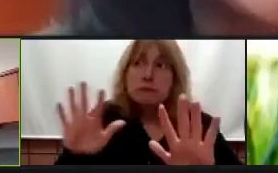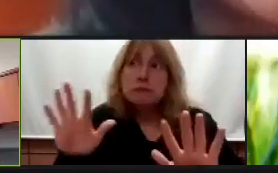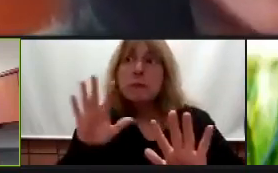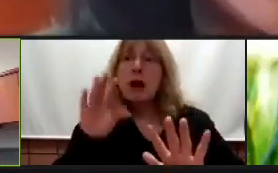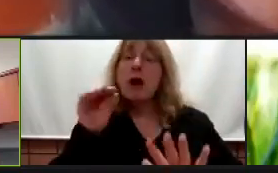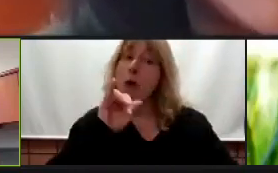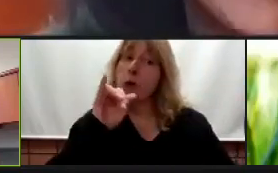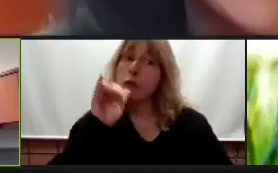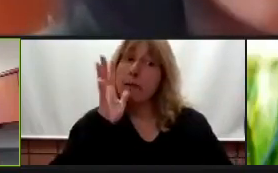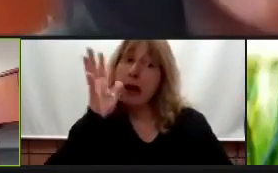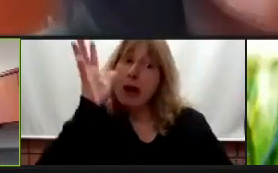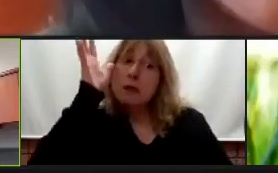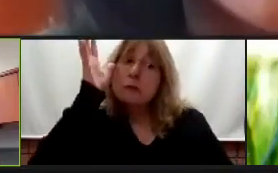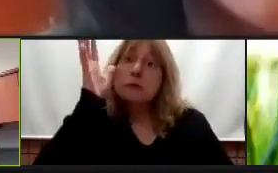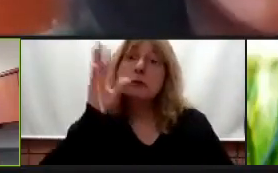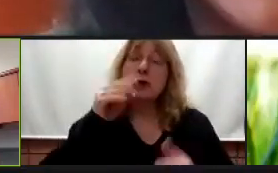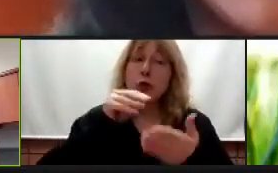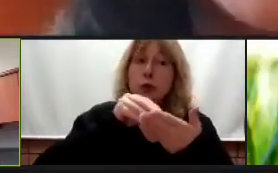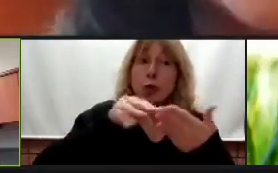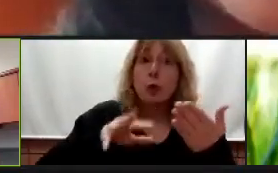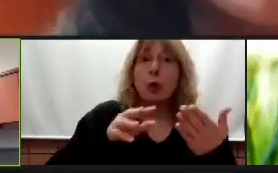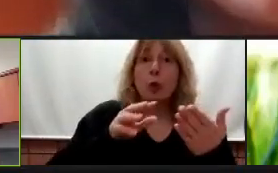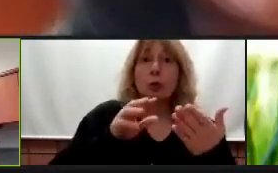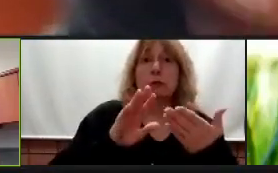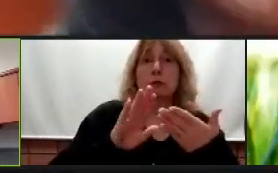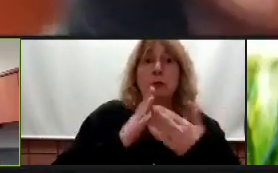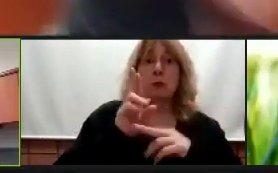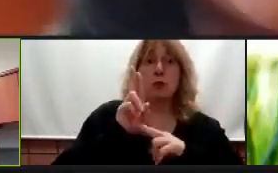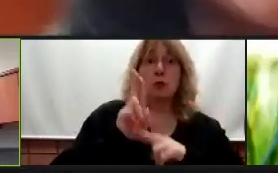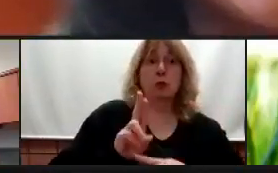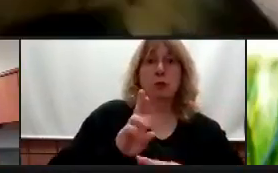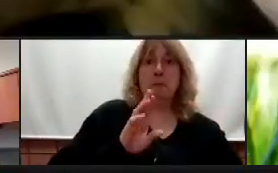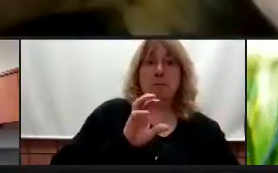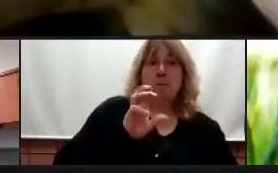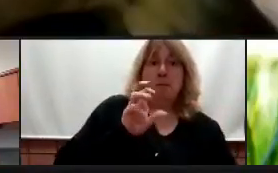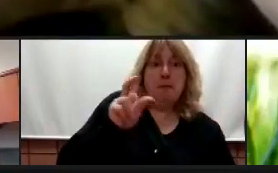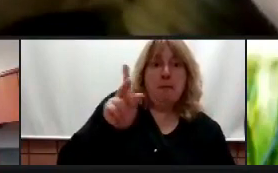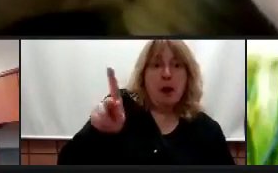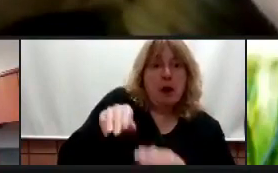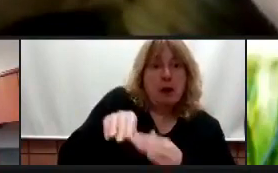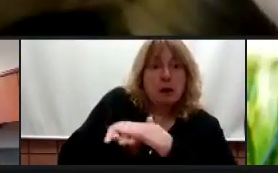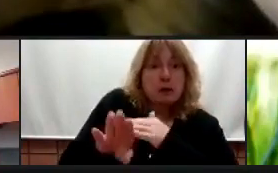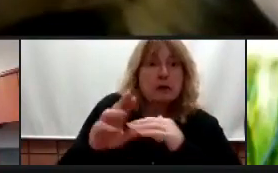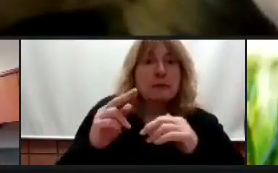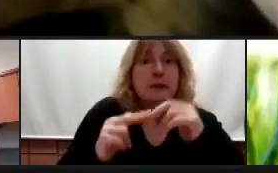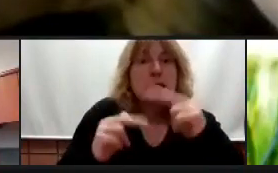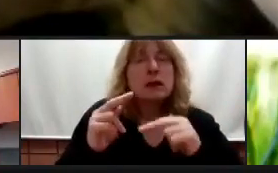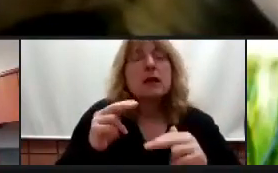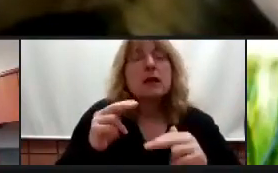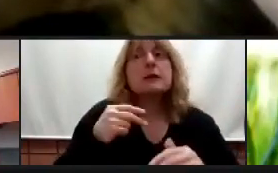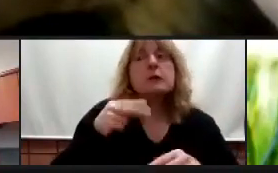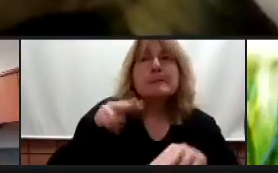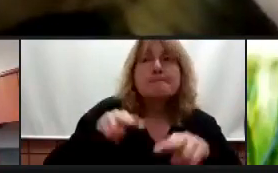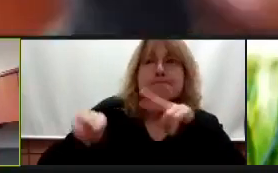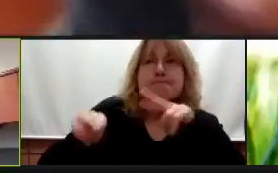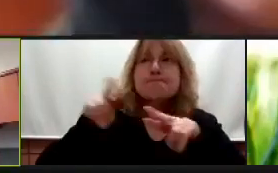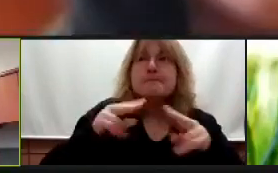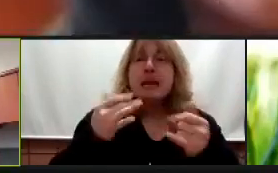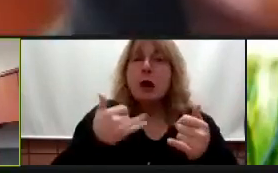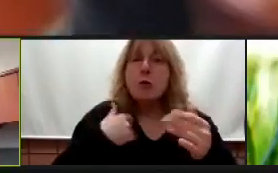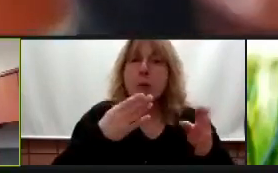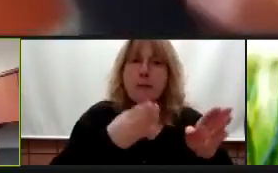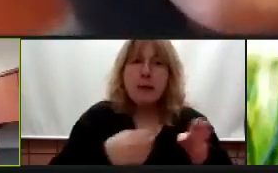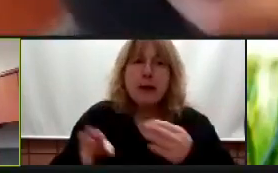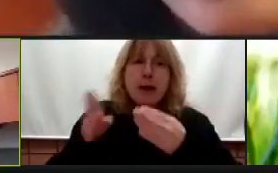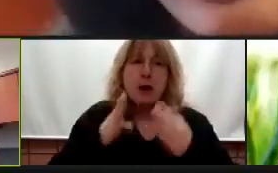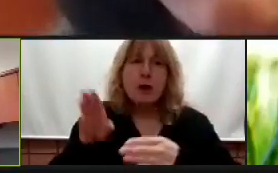students transitioning back into the building. As we are preparing for next school year, we are really